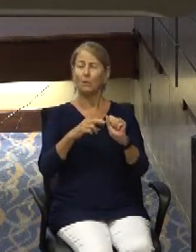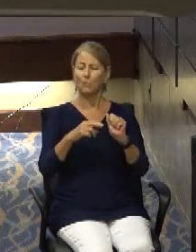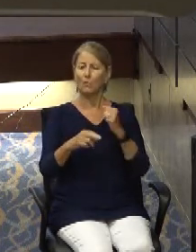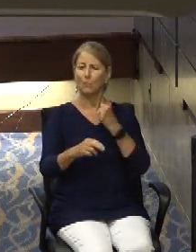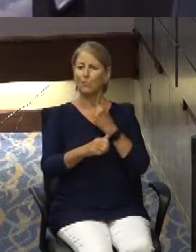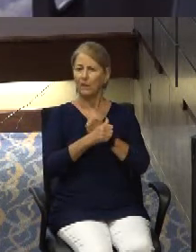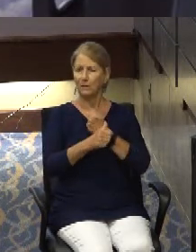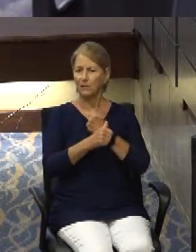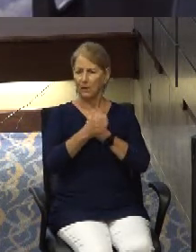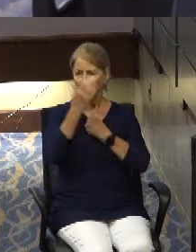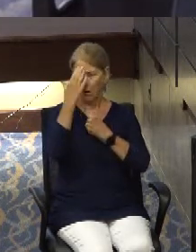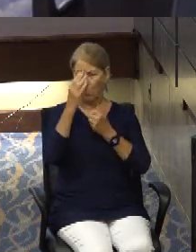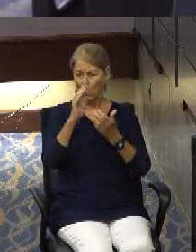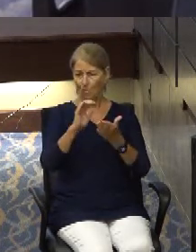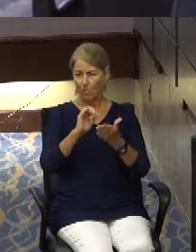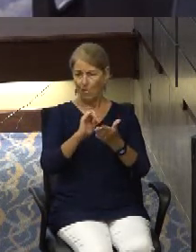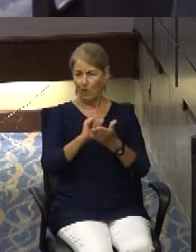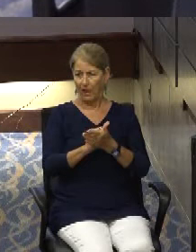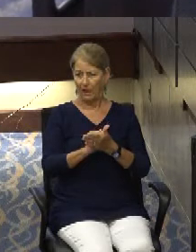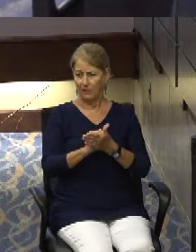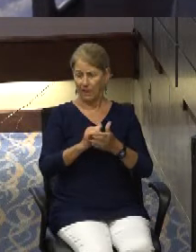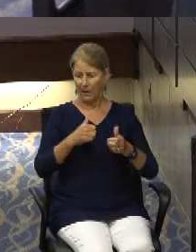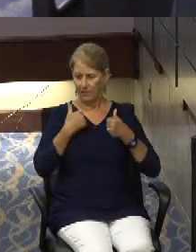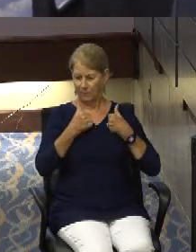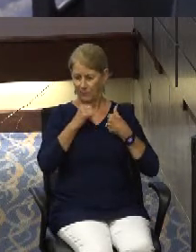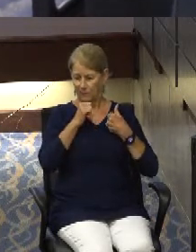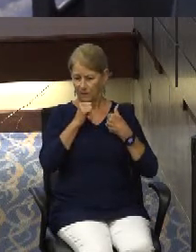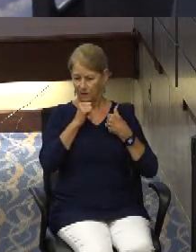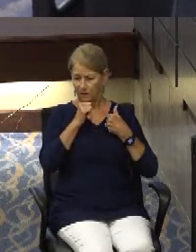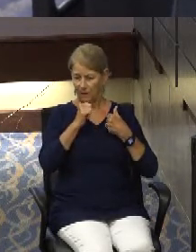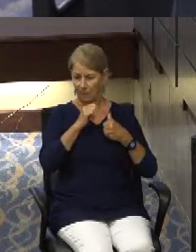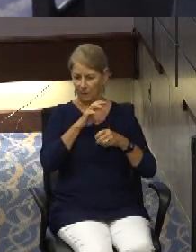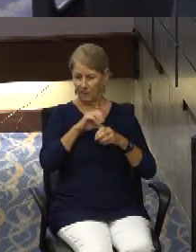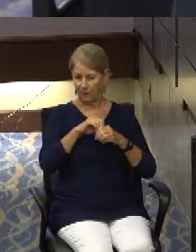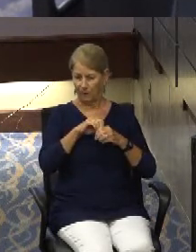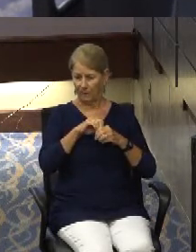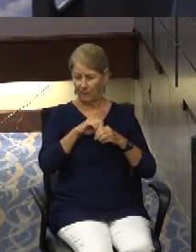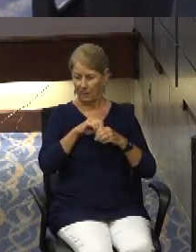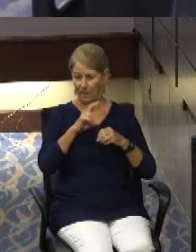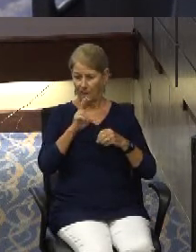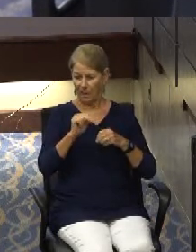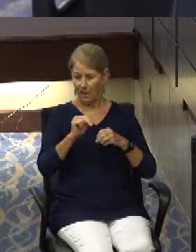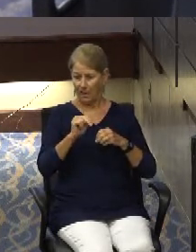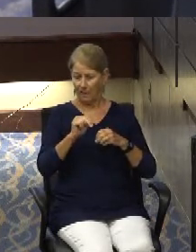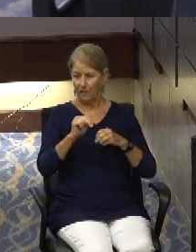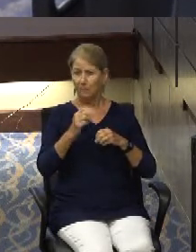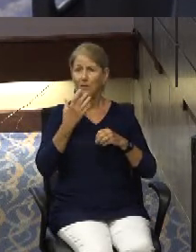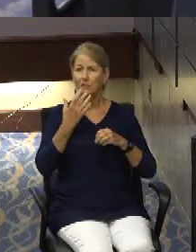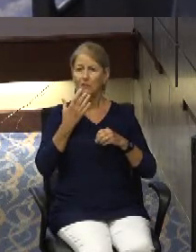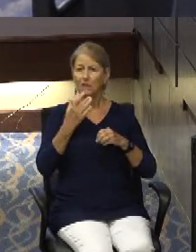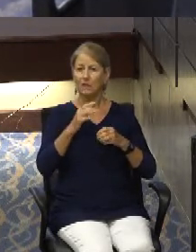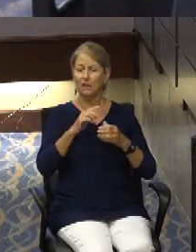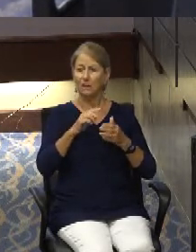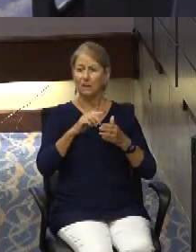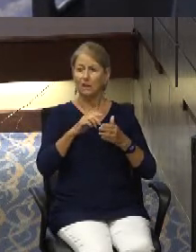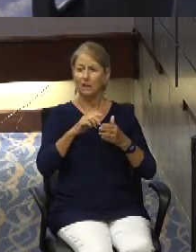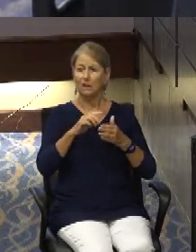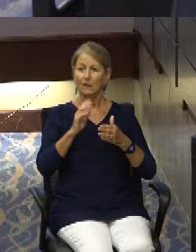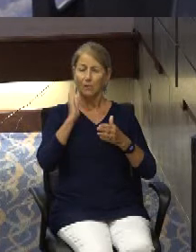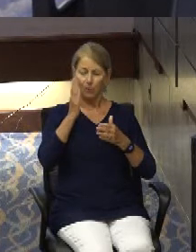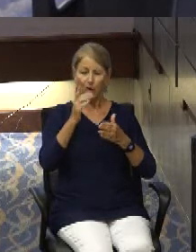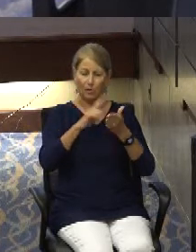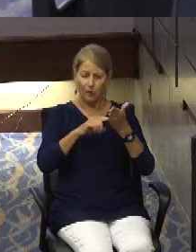record. So, Councilmember, unfortunately, because it's a zoning request, we'll certainly look into it,